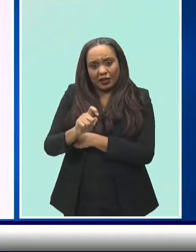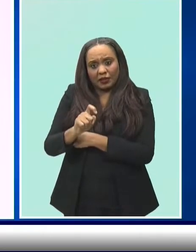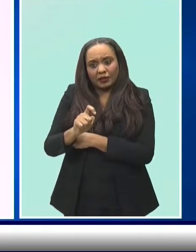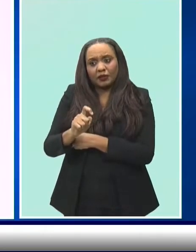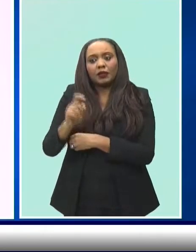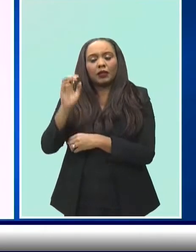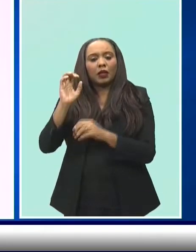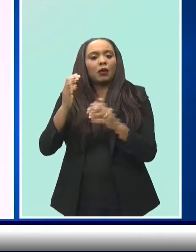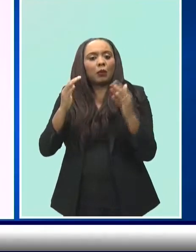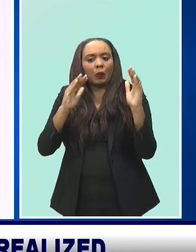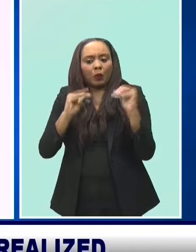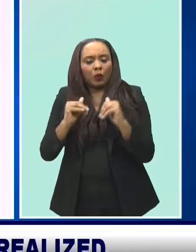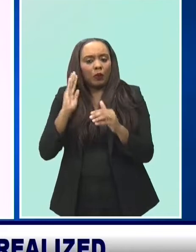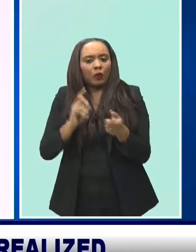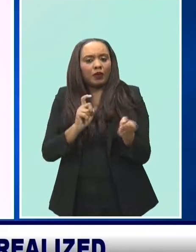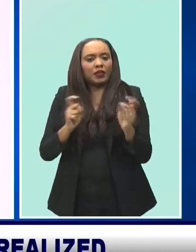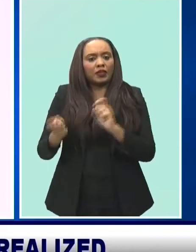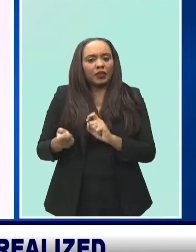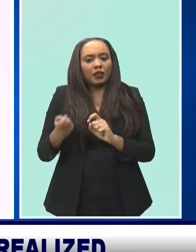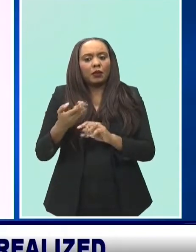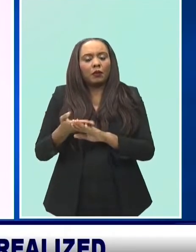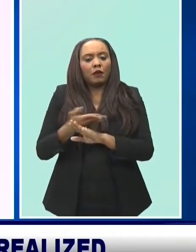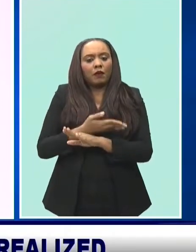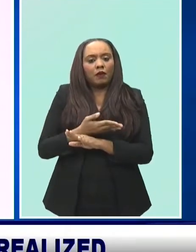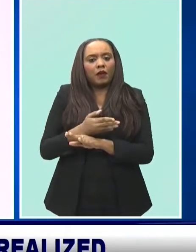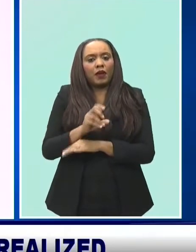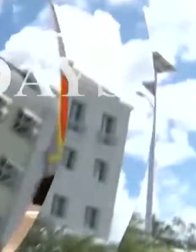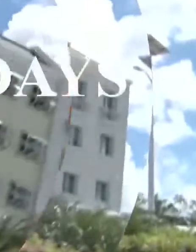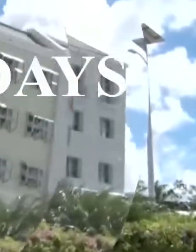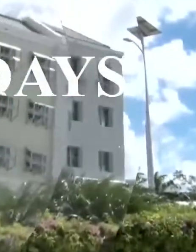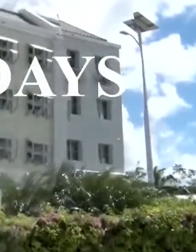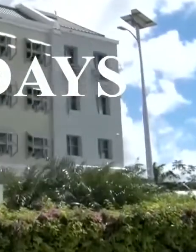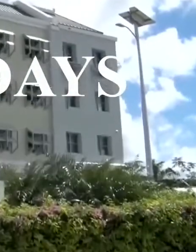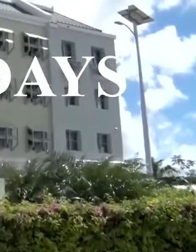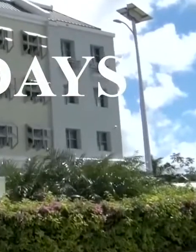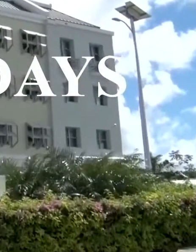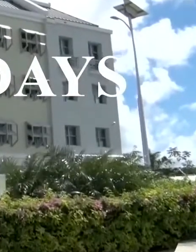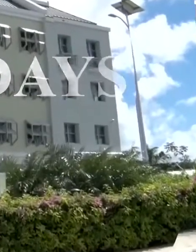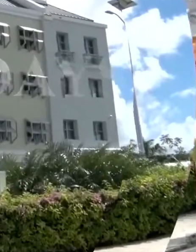on online transactions is introduced.